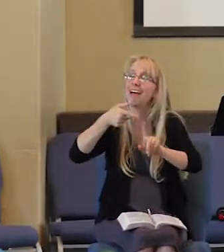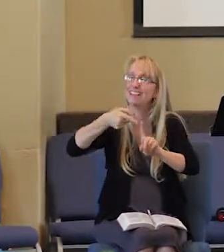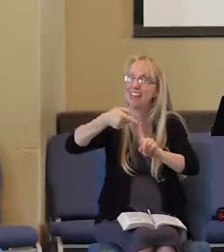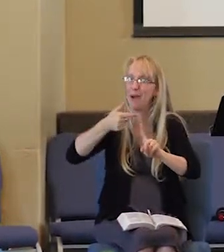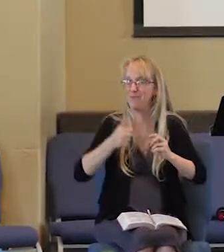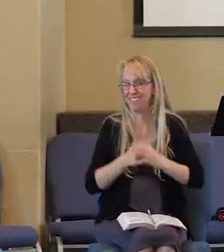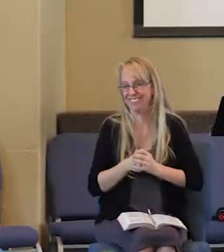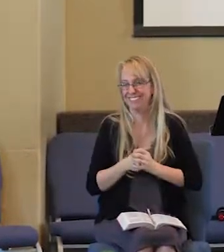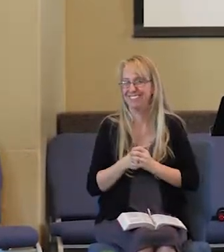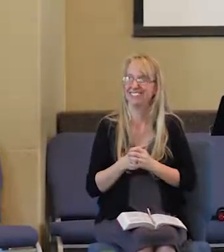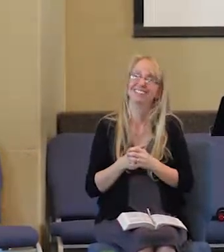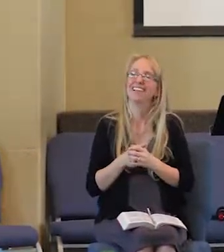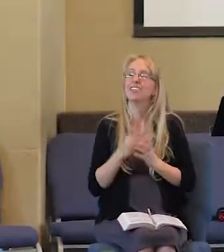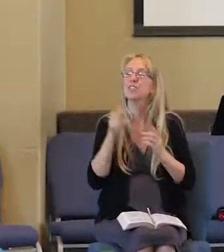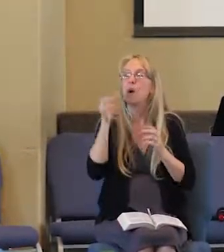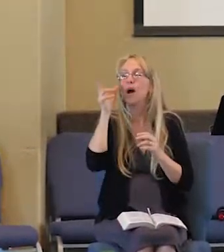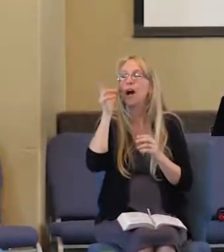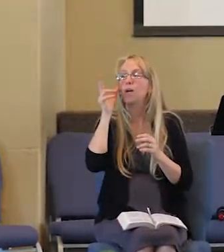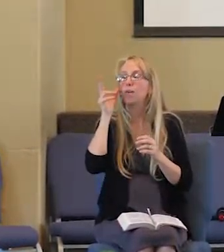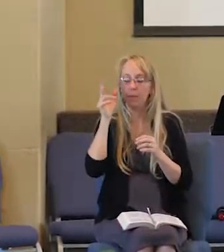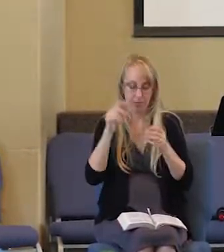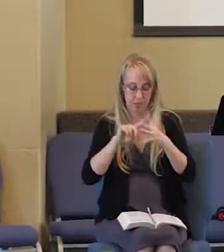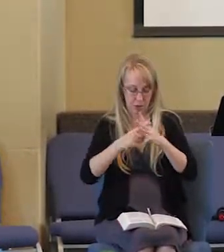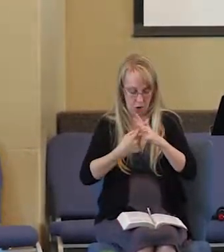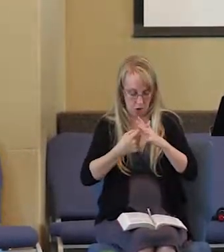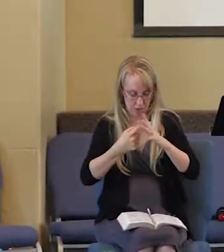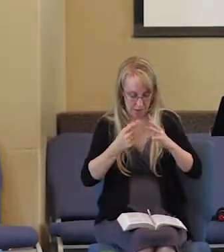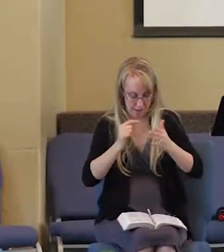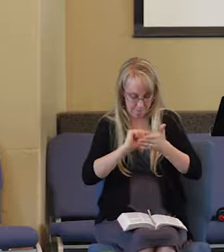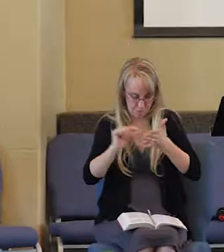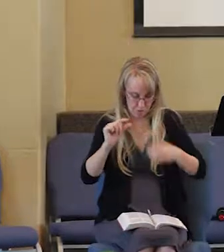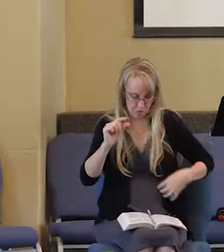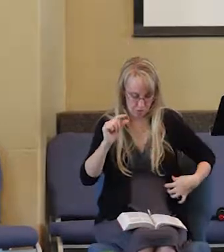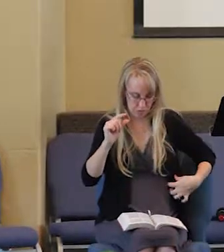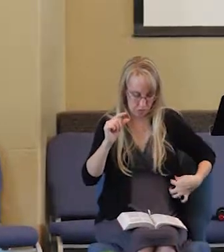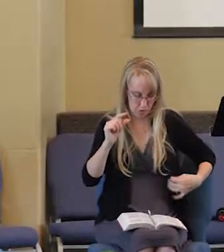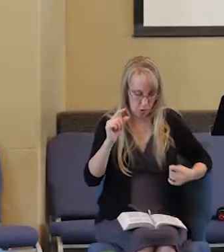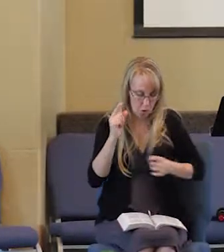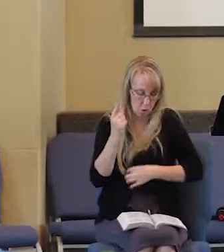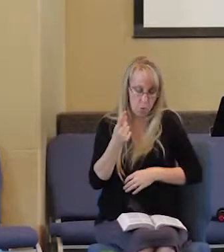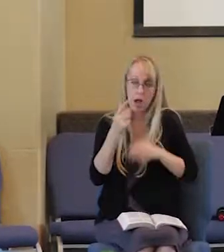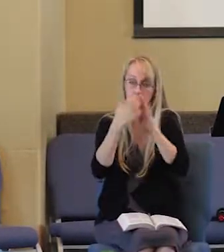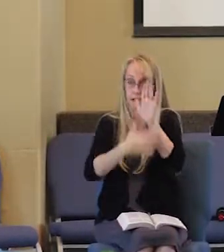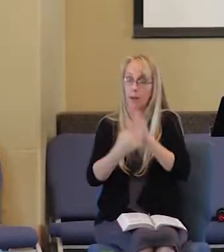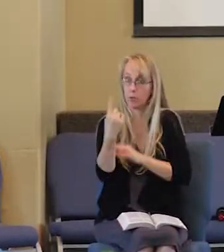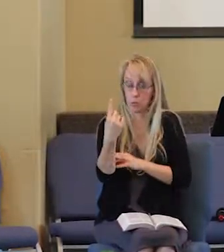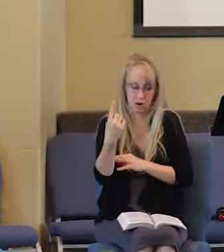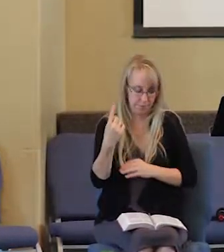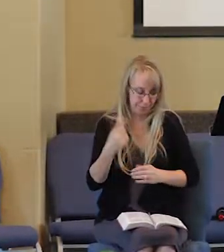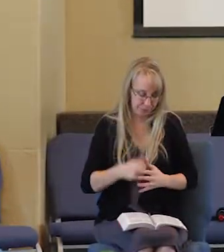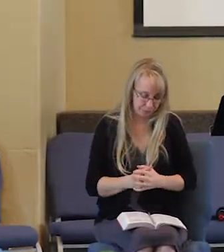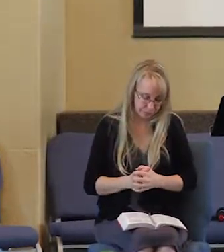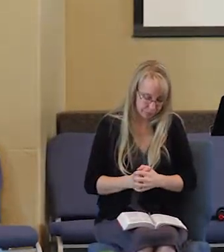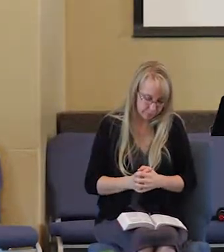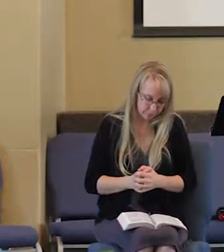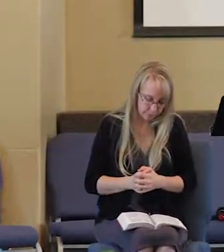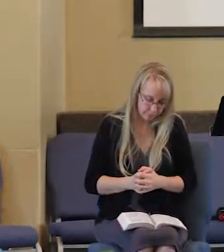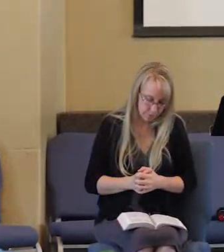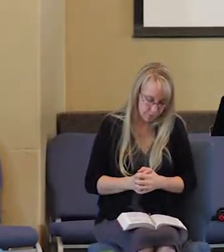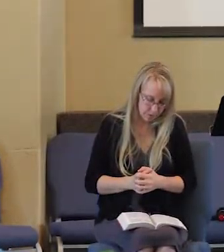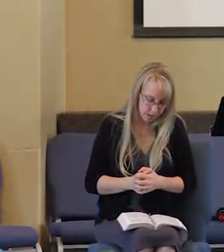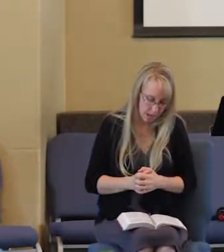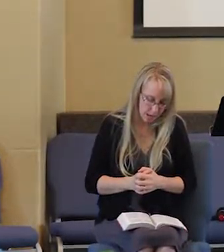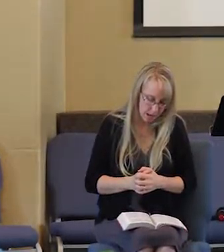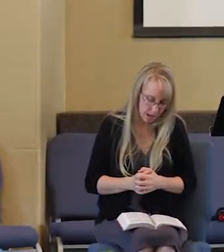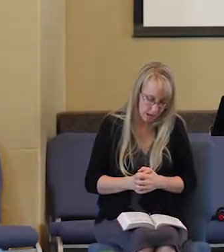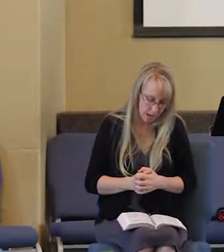us when we listen to it. So I'm going to begin in verse 1 of 1 Samuel chapter 1, and I'm going to